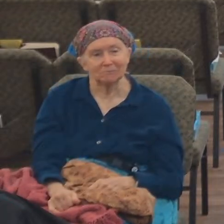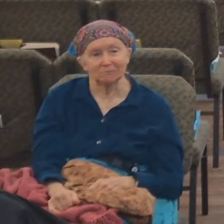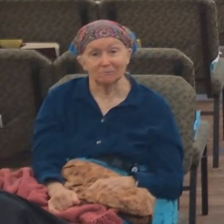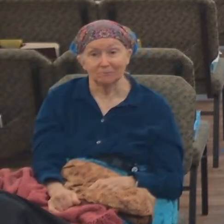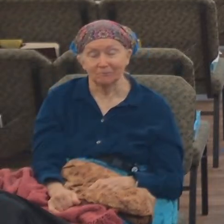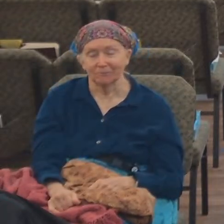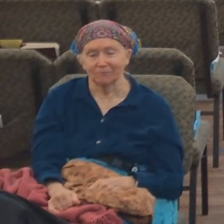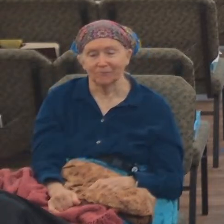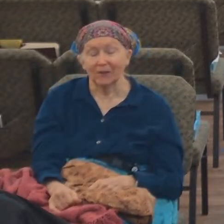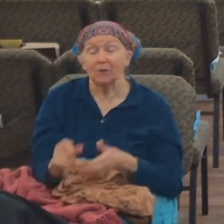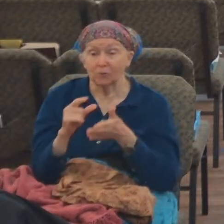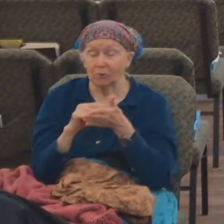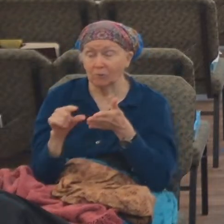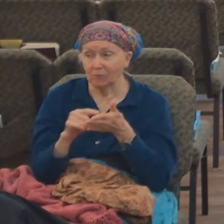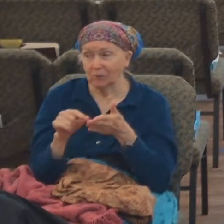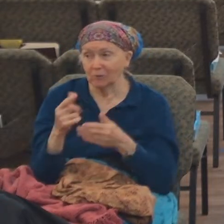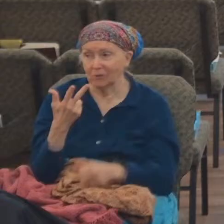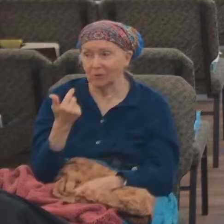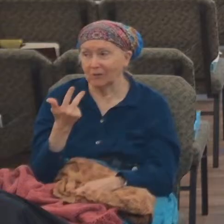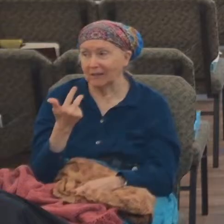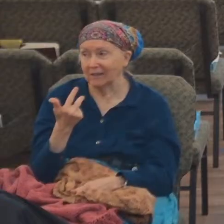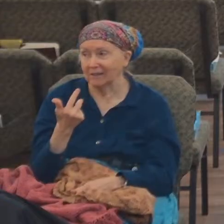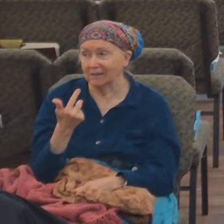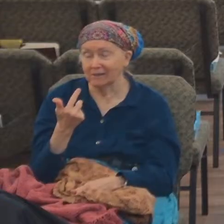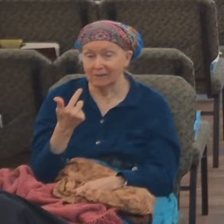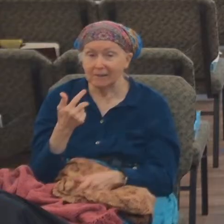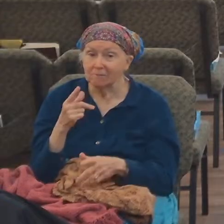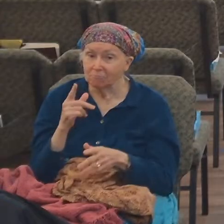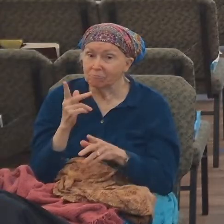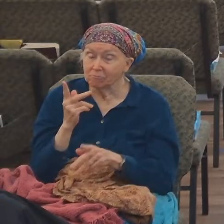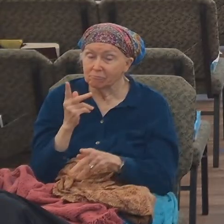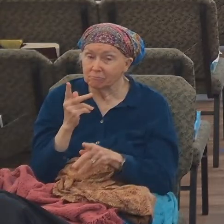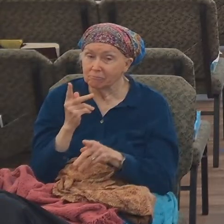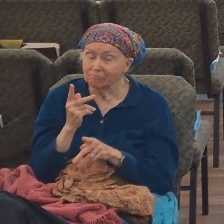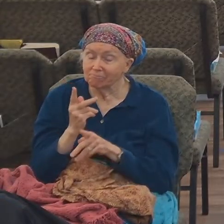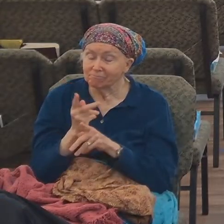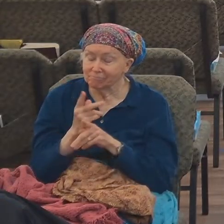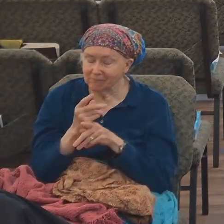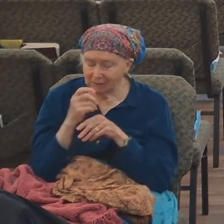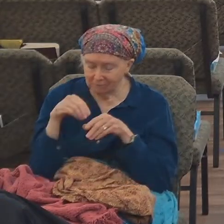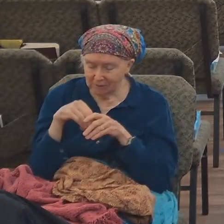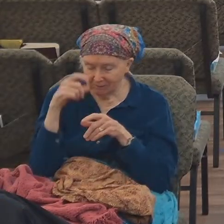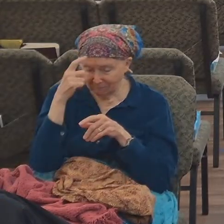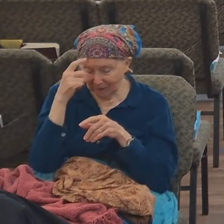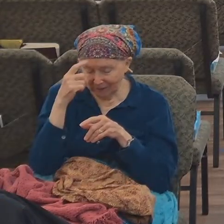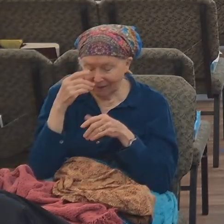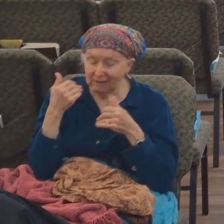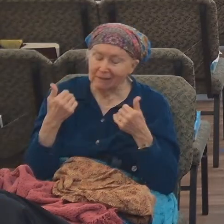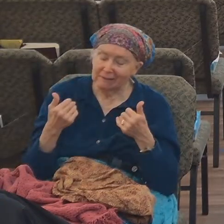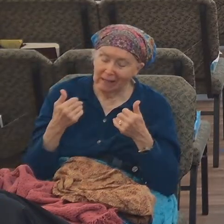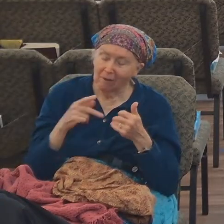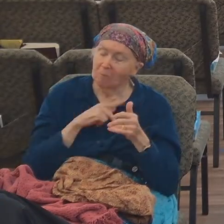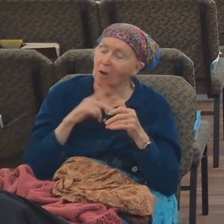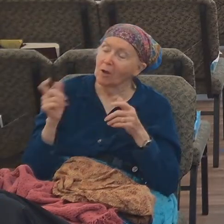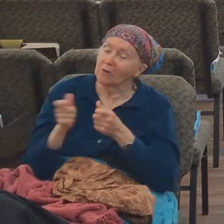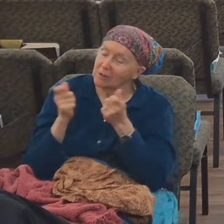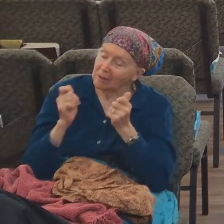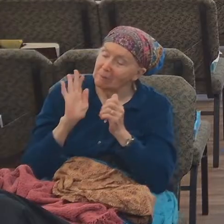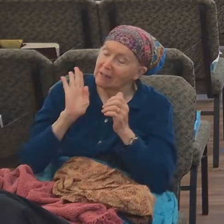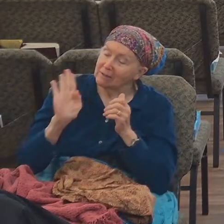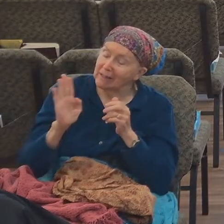so, verse 13. Now keep all that in mind, right? So now he's celebrating their response. And so we